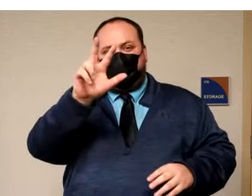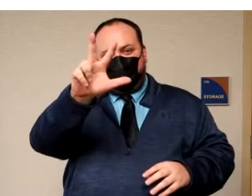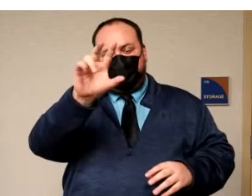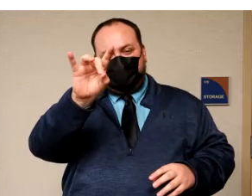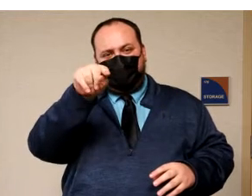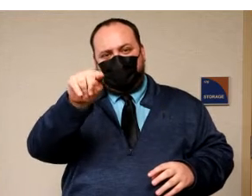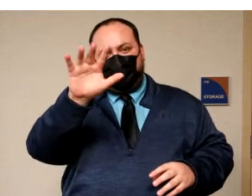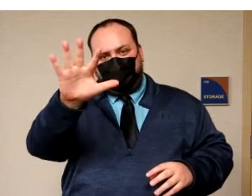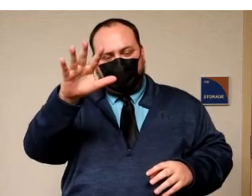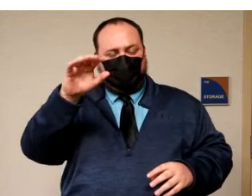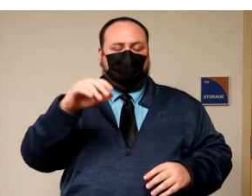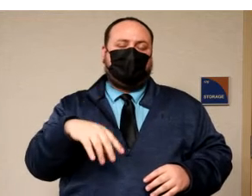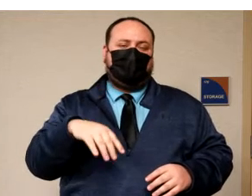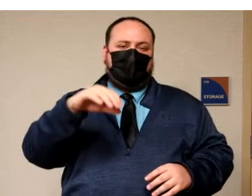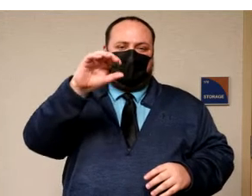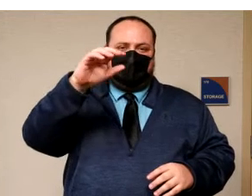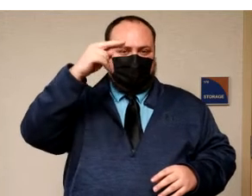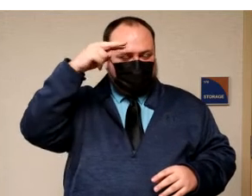35.85% Hispanic CVAP,